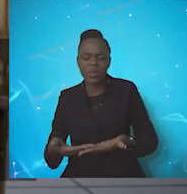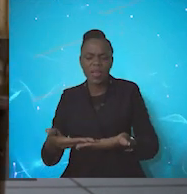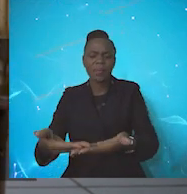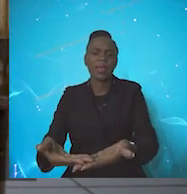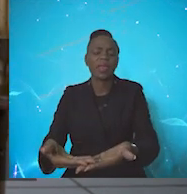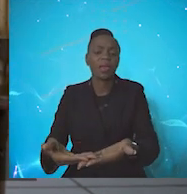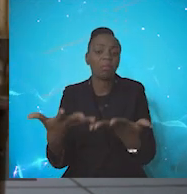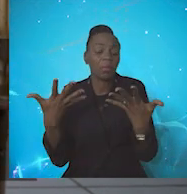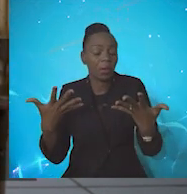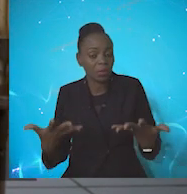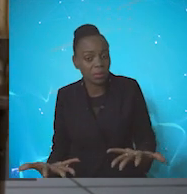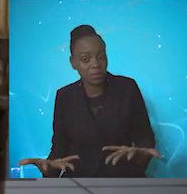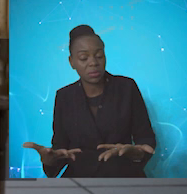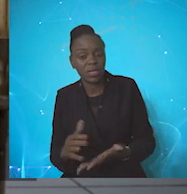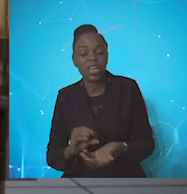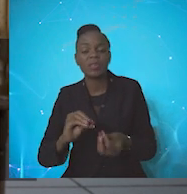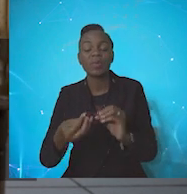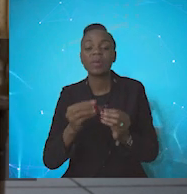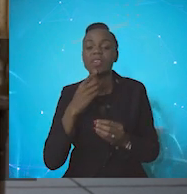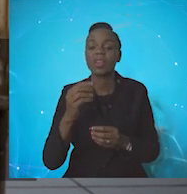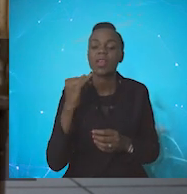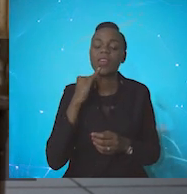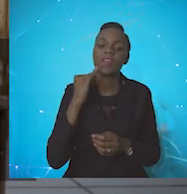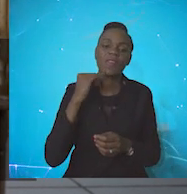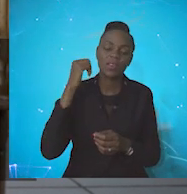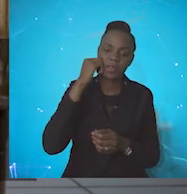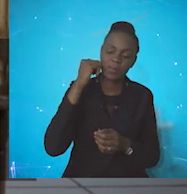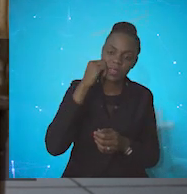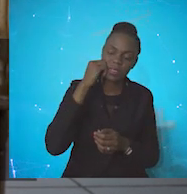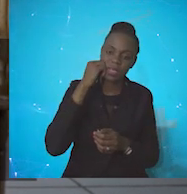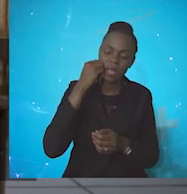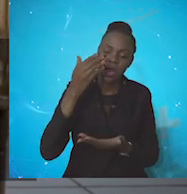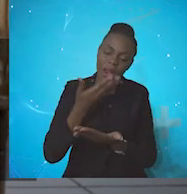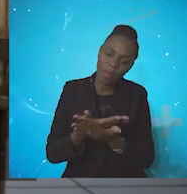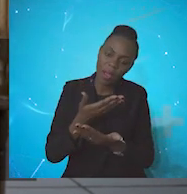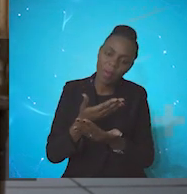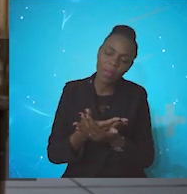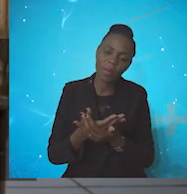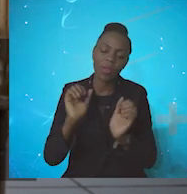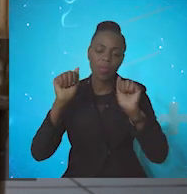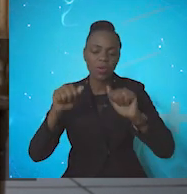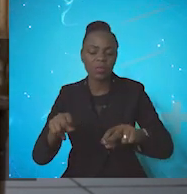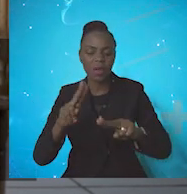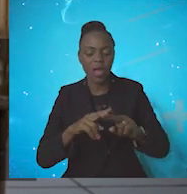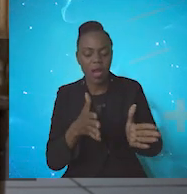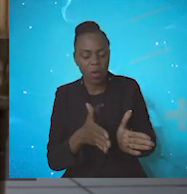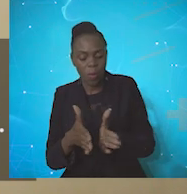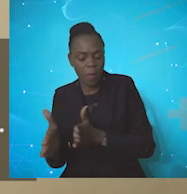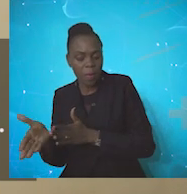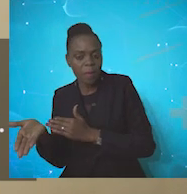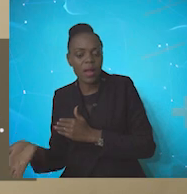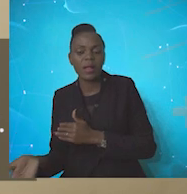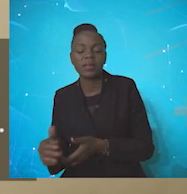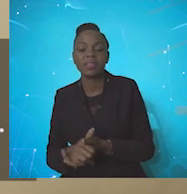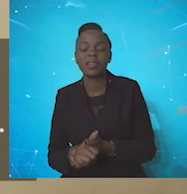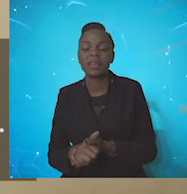amkitokoko meningitis ndachimwe timachita tikakhandi patient wa kitokoko meningitis timapempha ngatangatani angatenge nawo mbali mu ambition trial so no